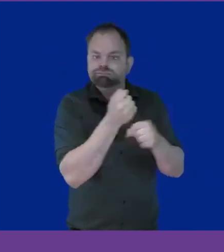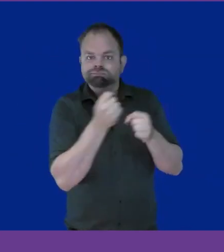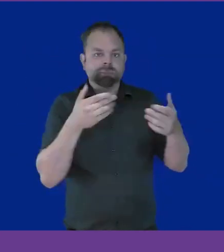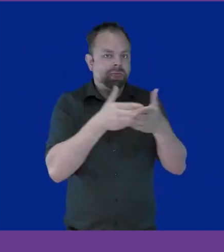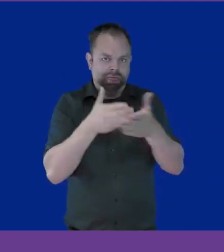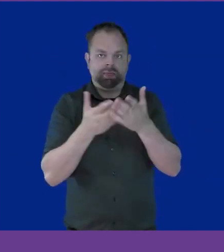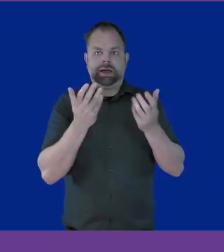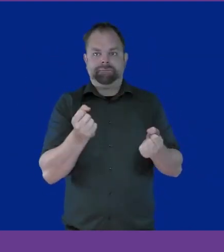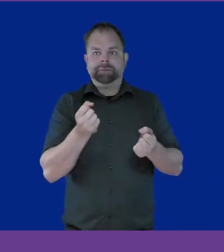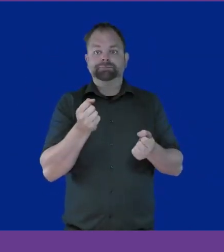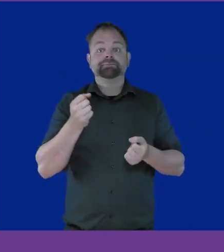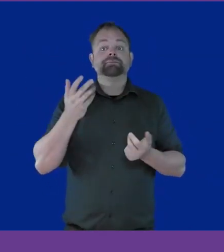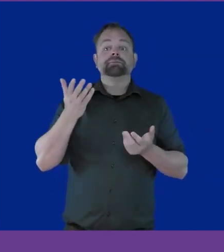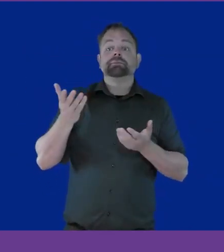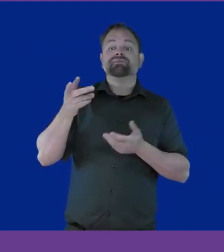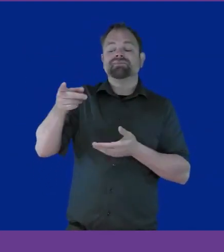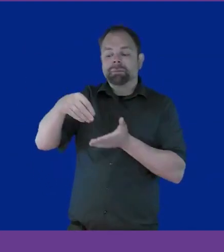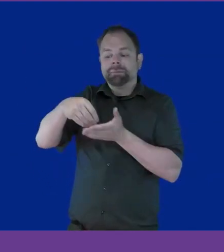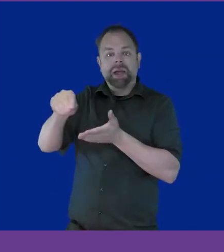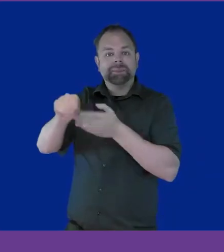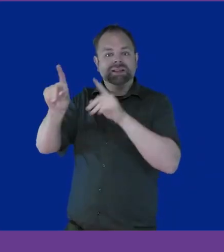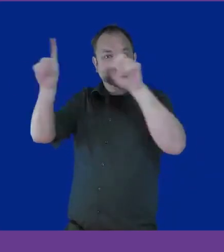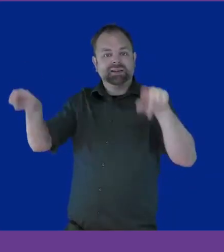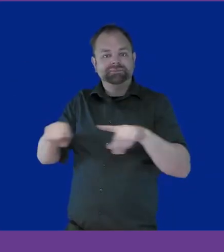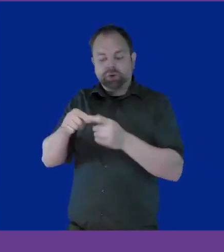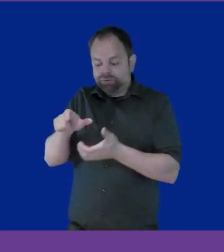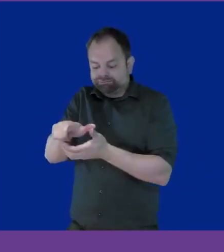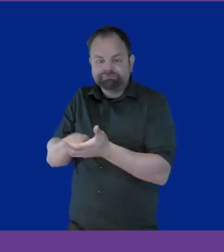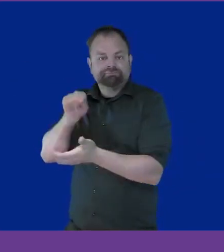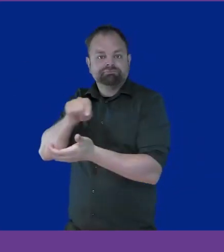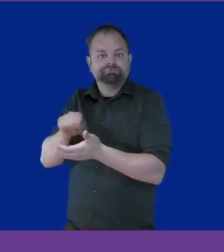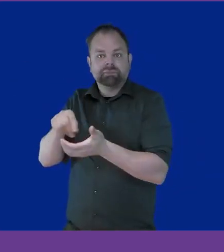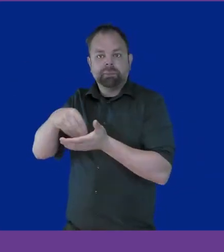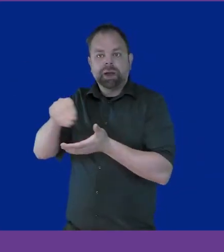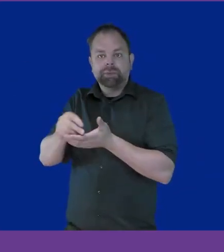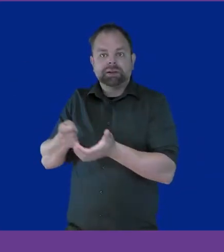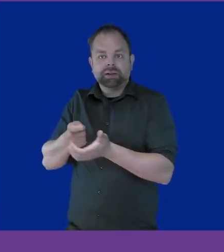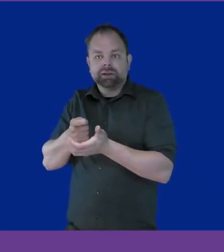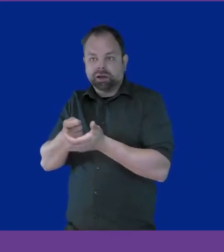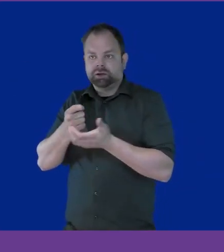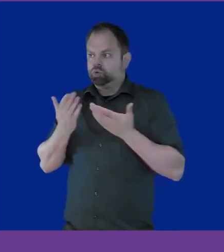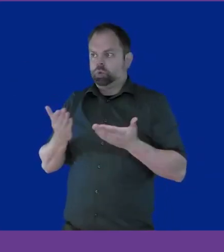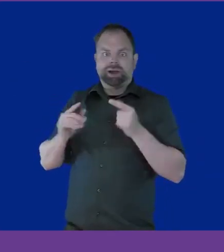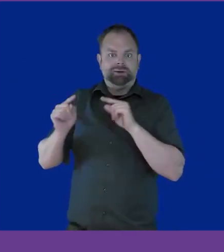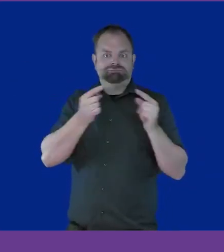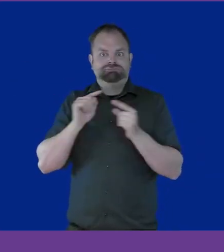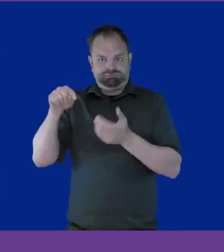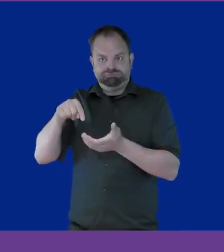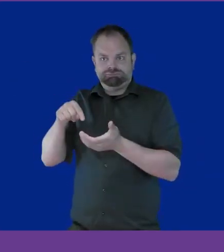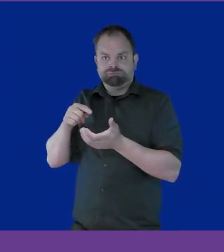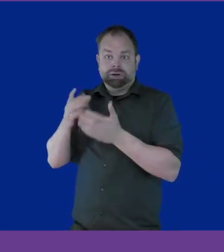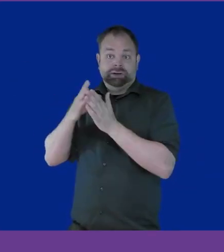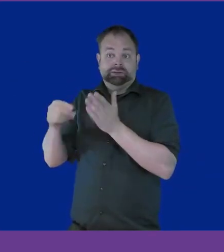payment terminal, I want to be able to know what I'm paying, how I'm paying, and to who I'm paying before I confirm a